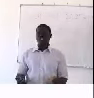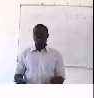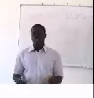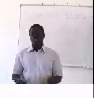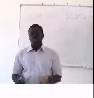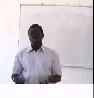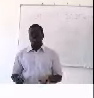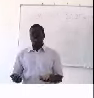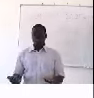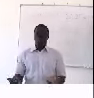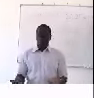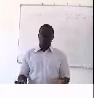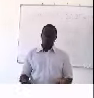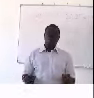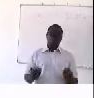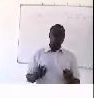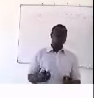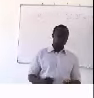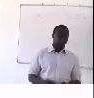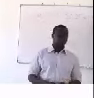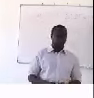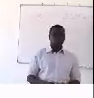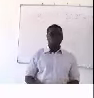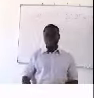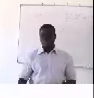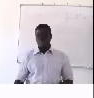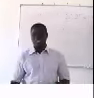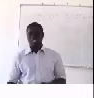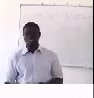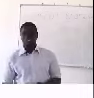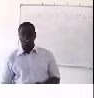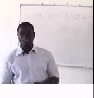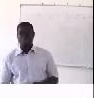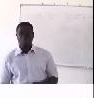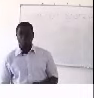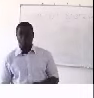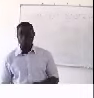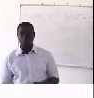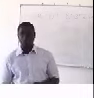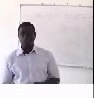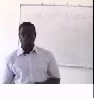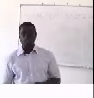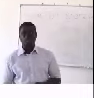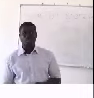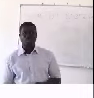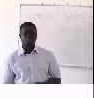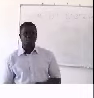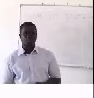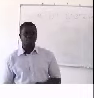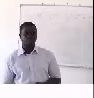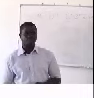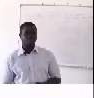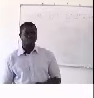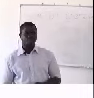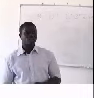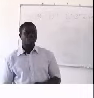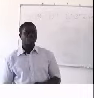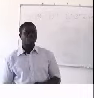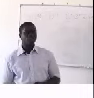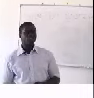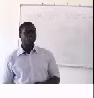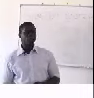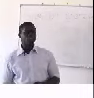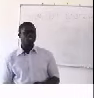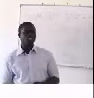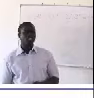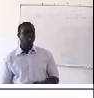minutes or so, for them to determine, to ascertain the cause of your health situation.